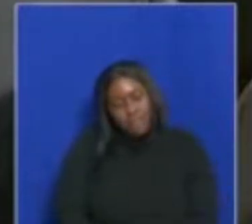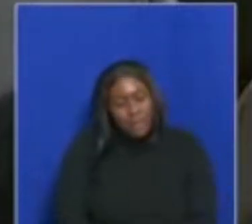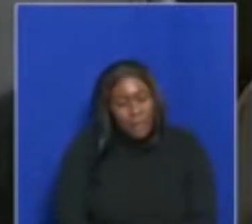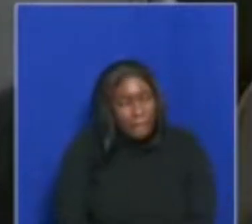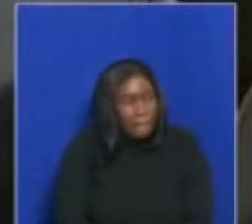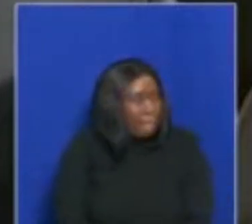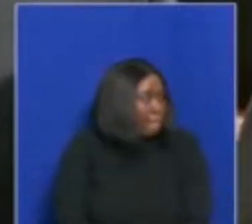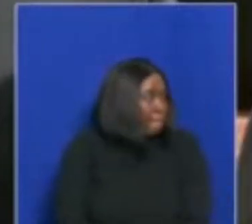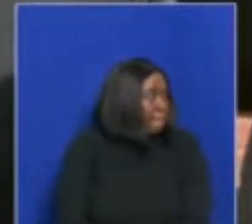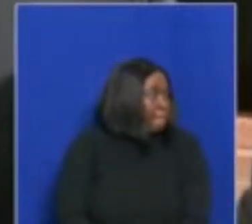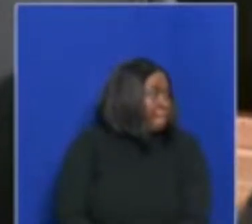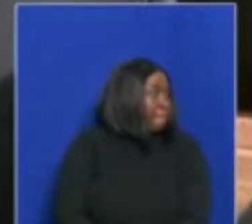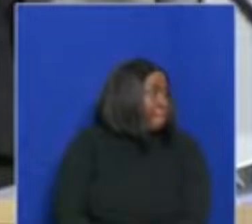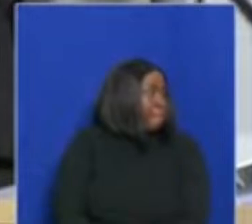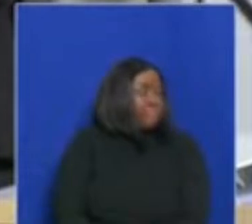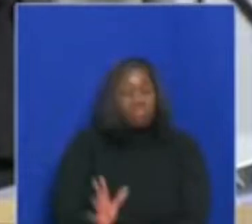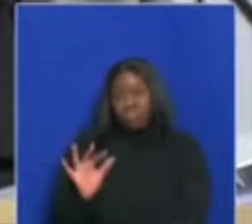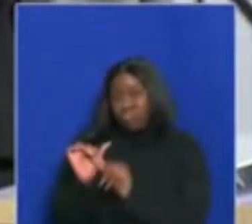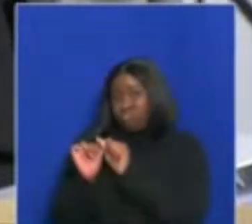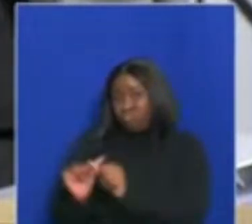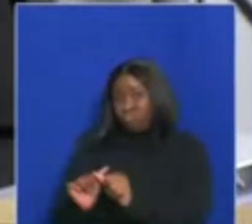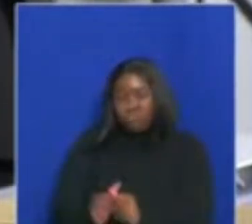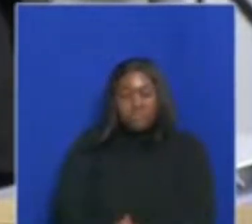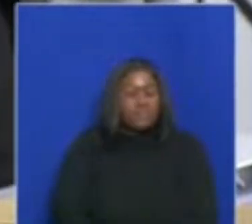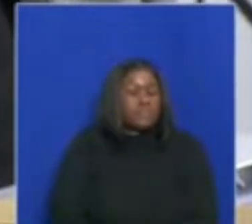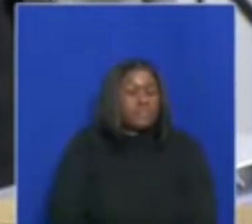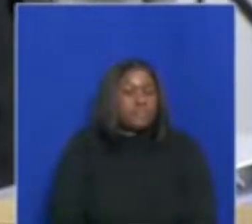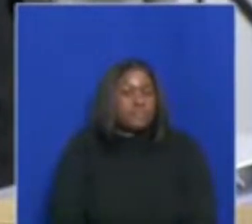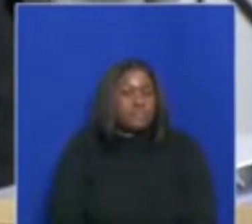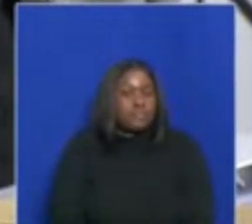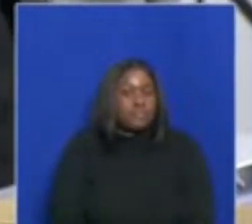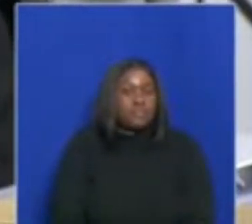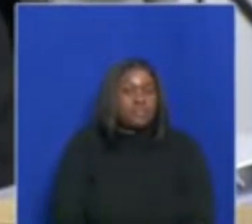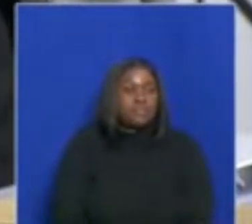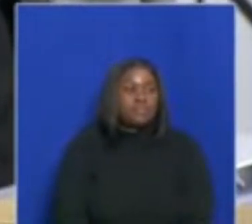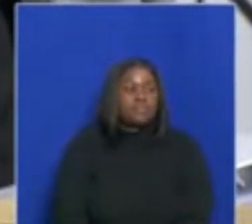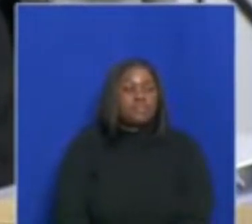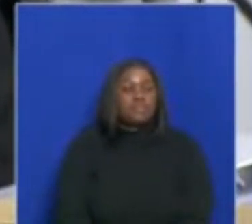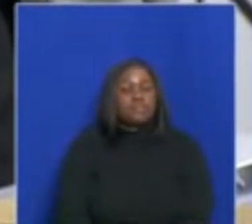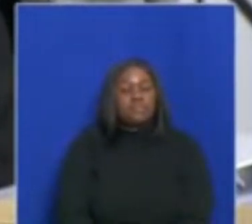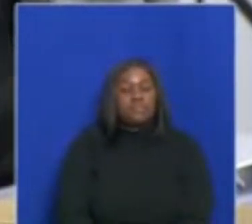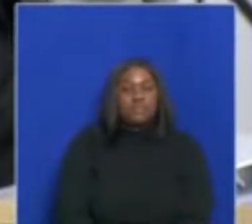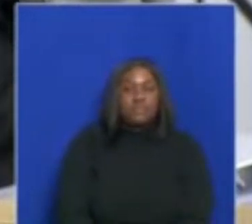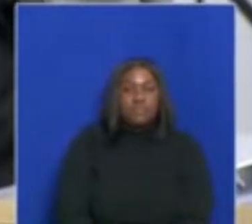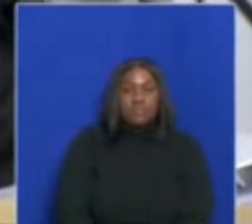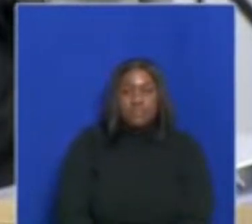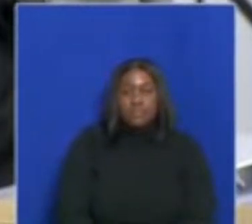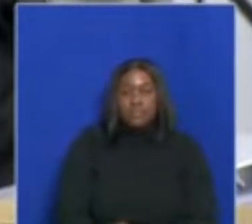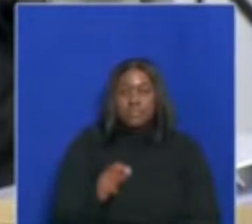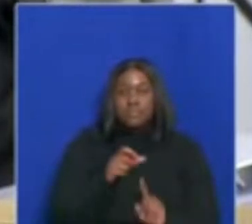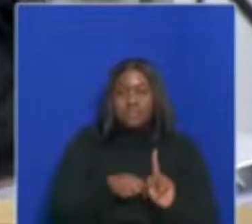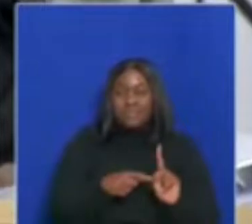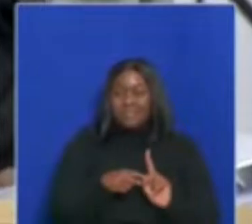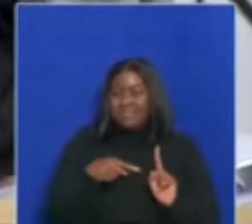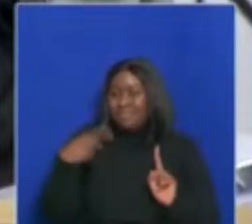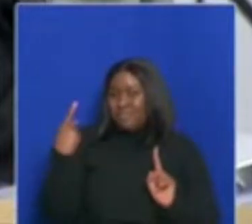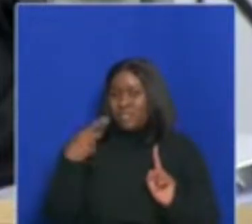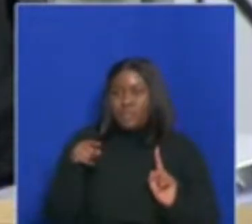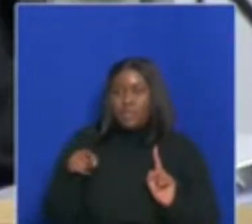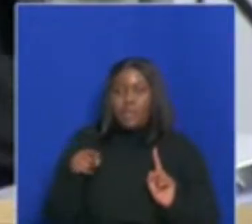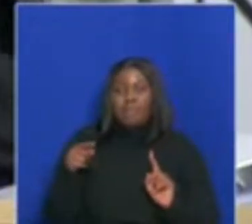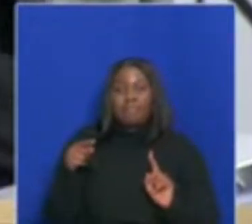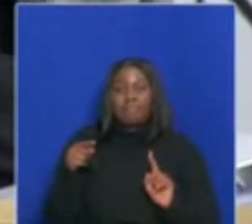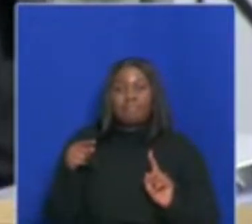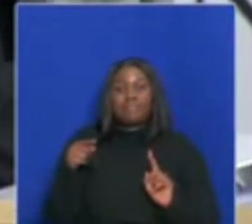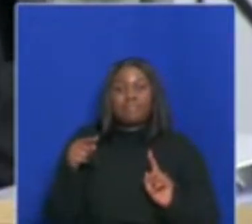Please continue. Okay. So the first suspect for the murder of the taxi